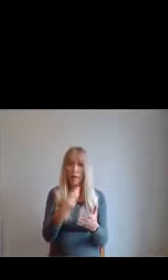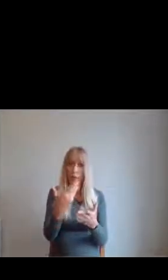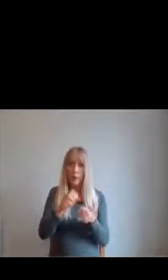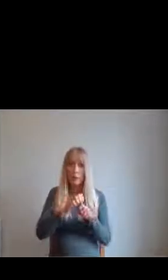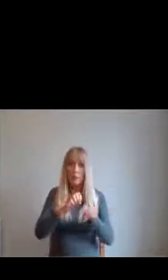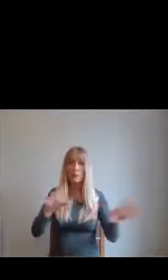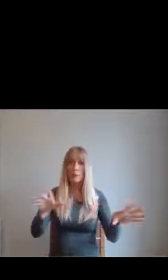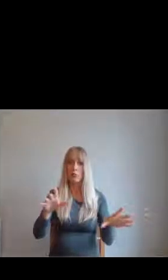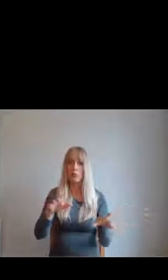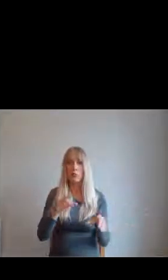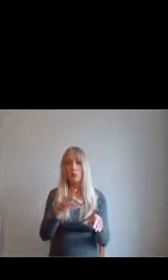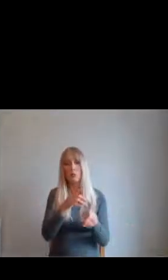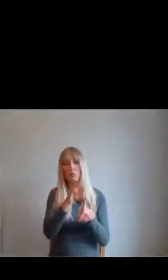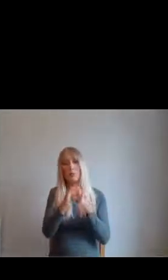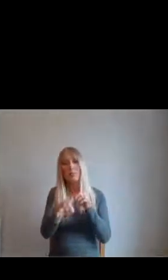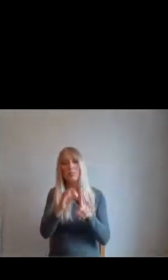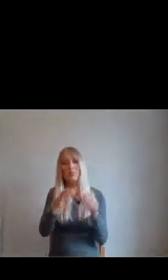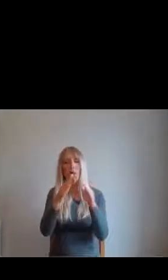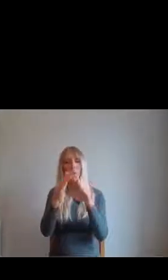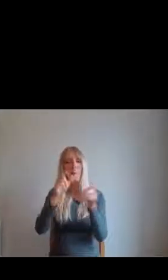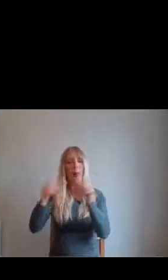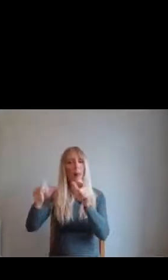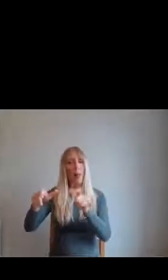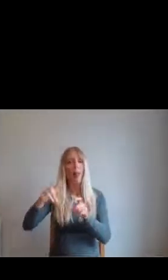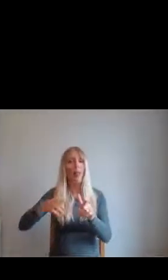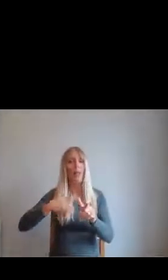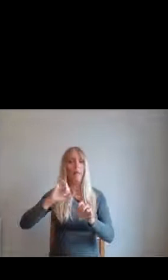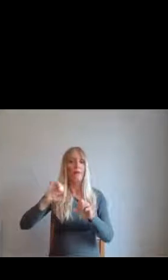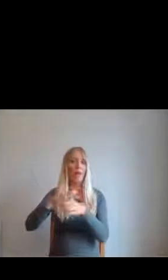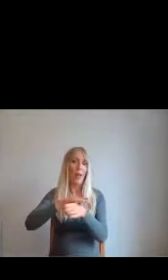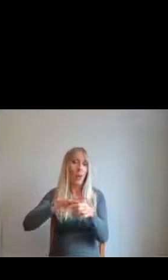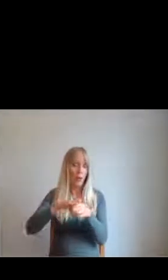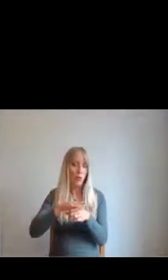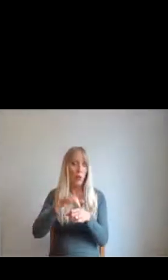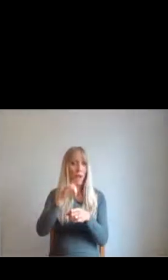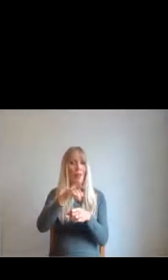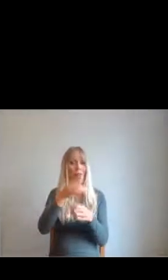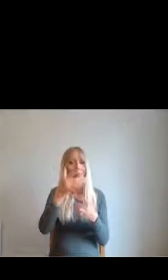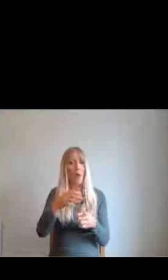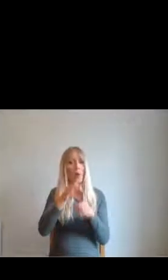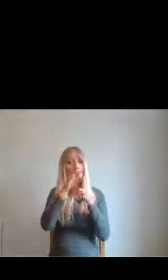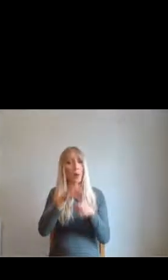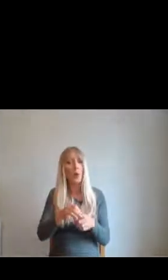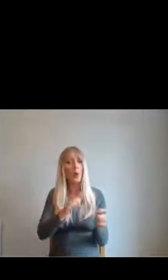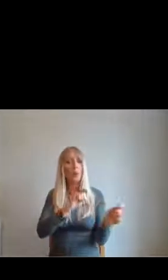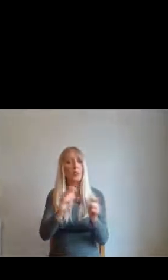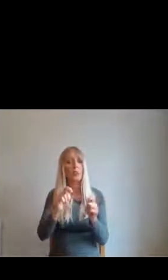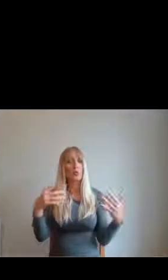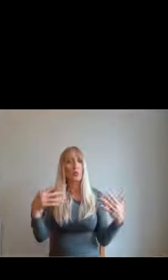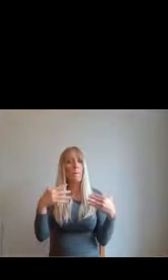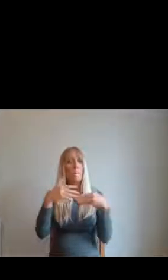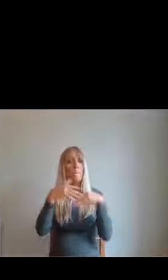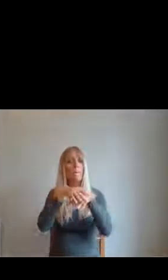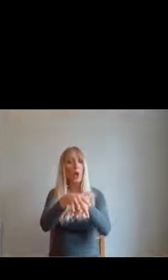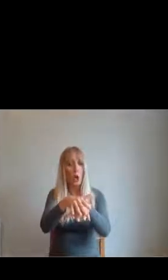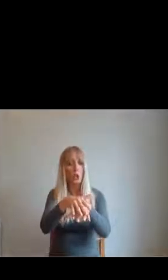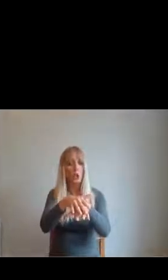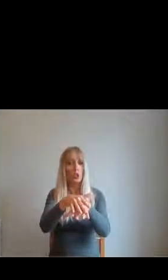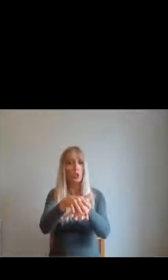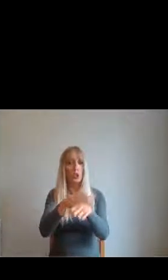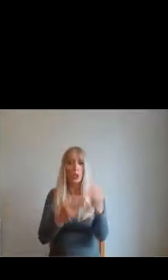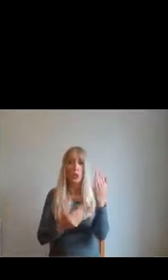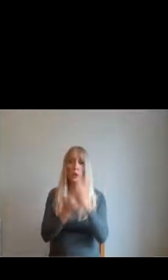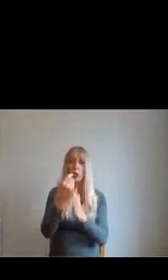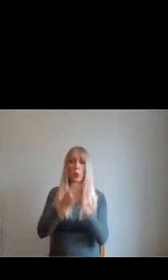with number 1, the map on screen, this is where we propose changes to the merge layouts owing to new and